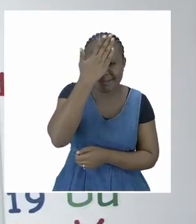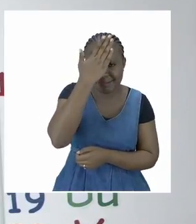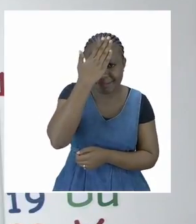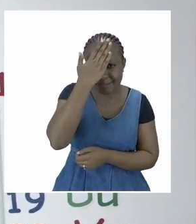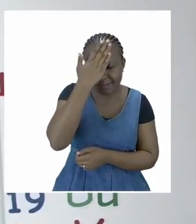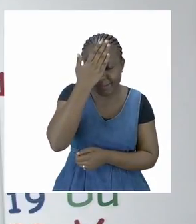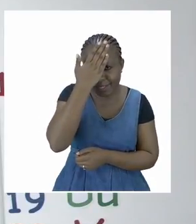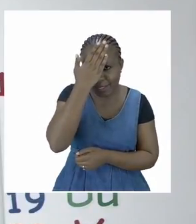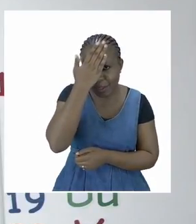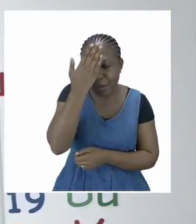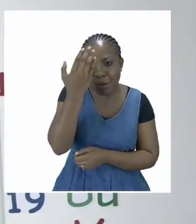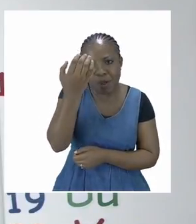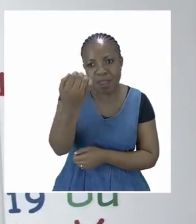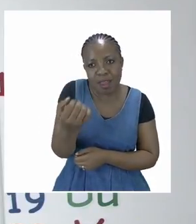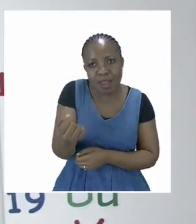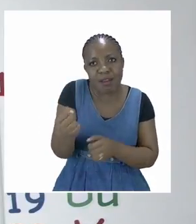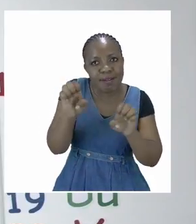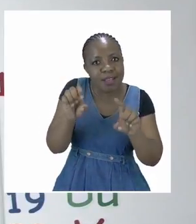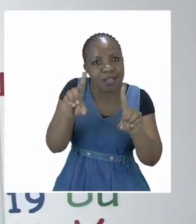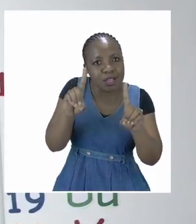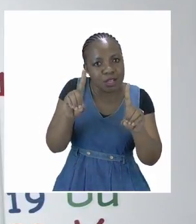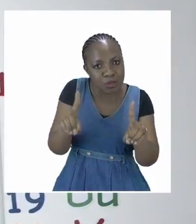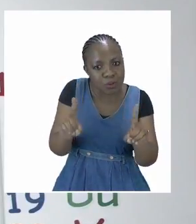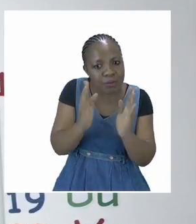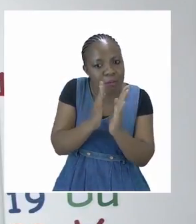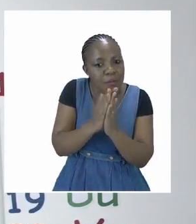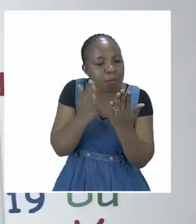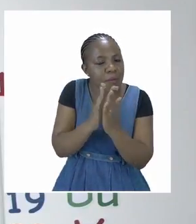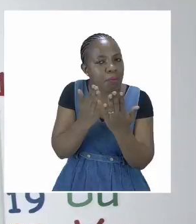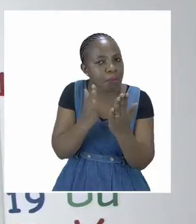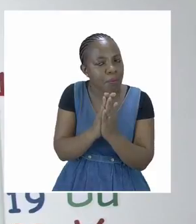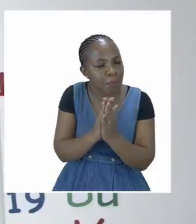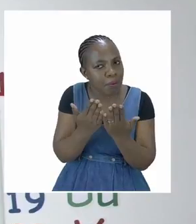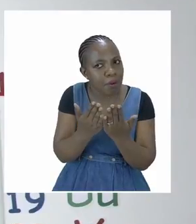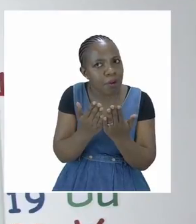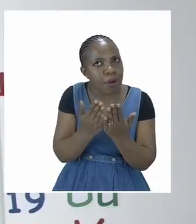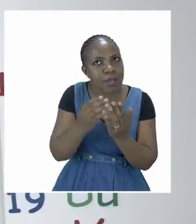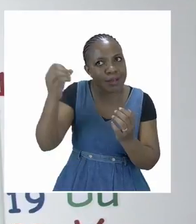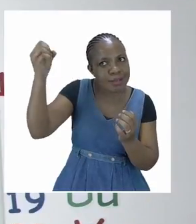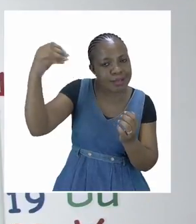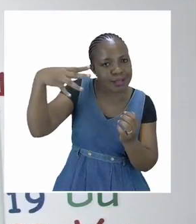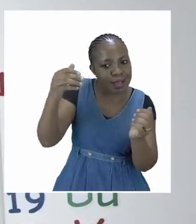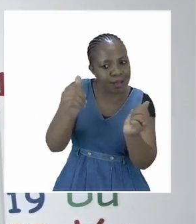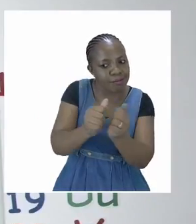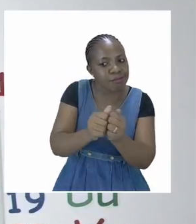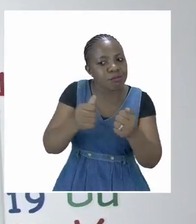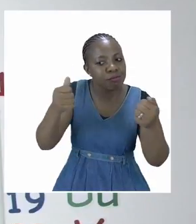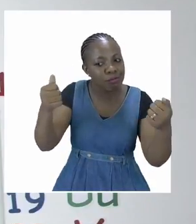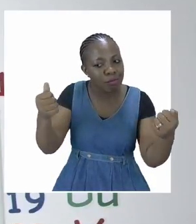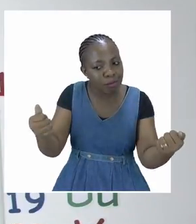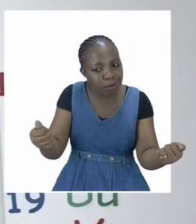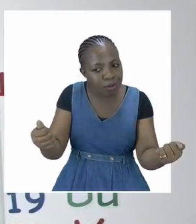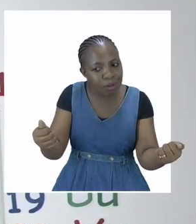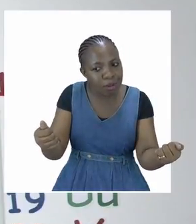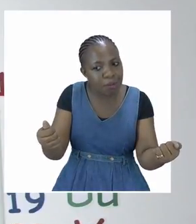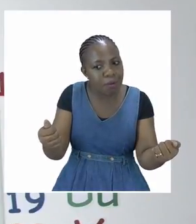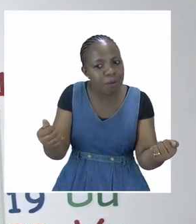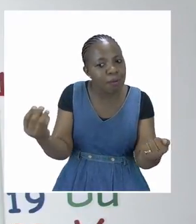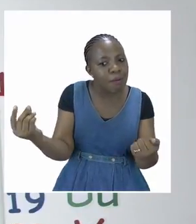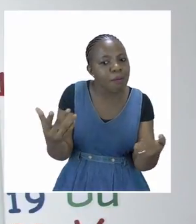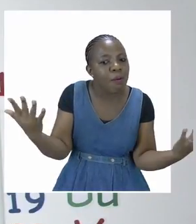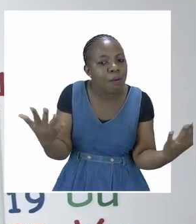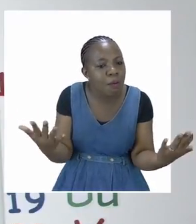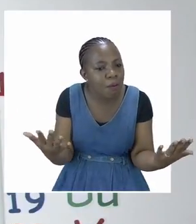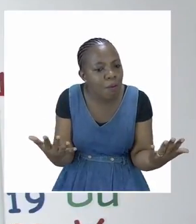booklet in our daily newspaper, street sales, or at your school every Monday